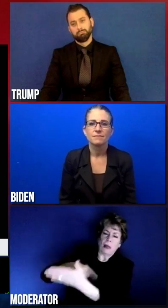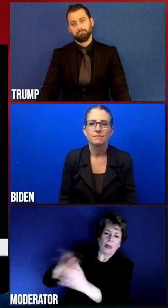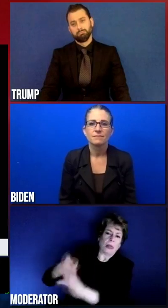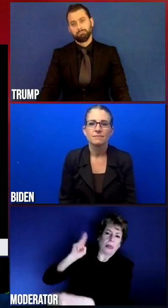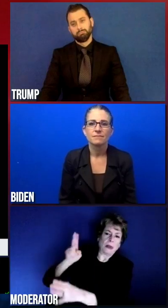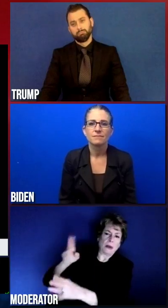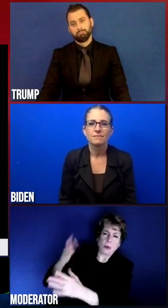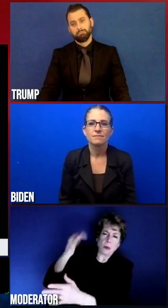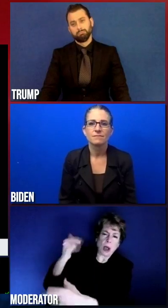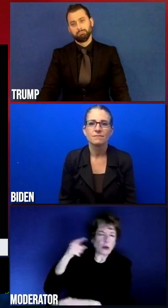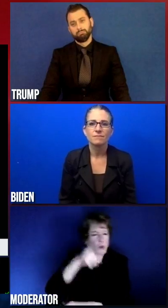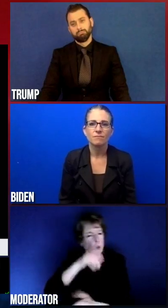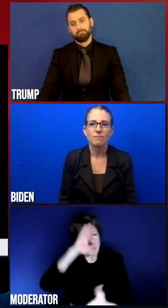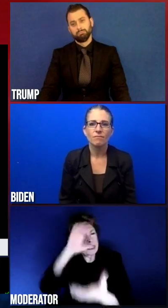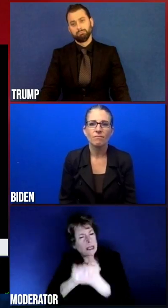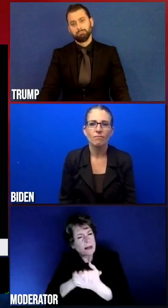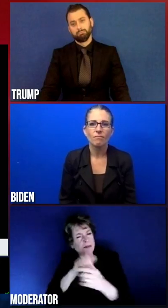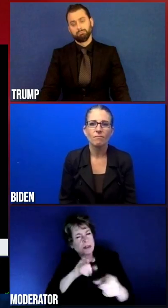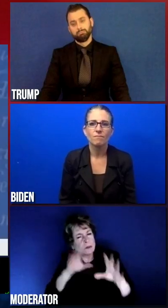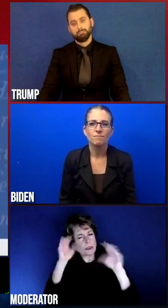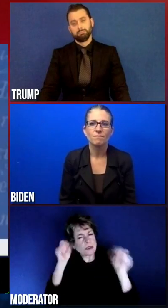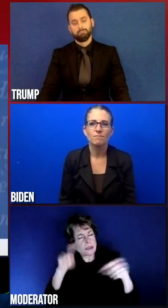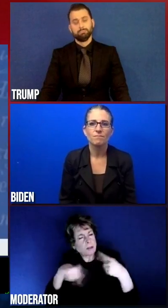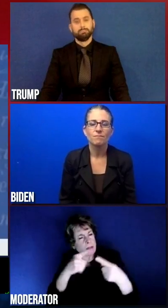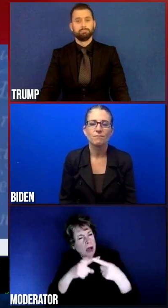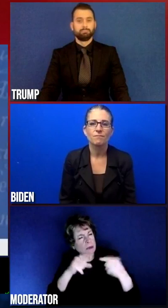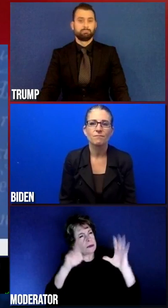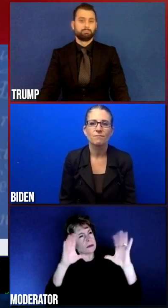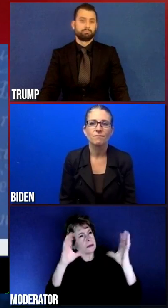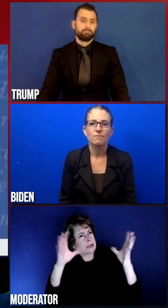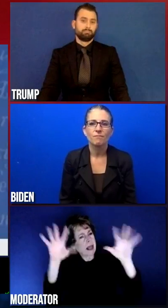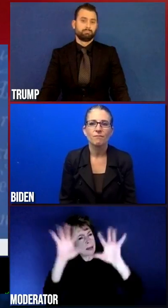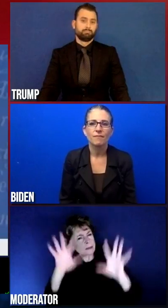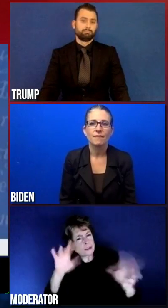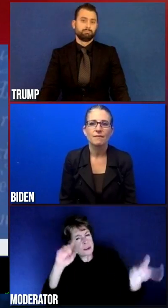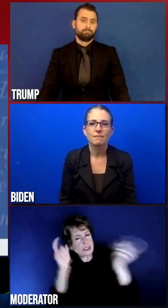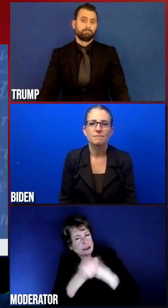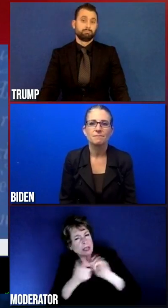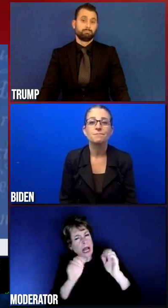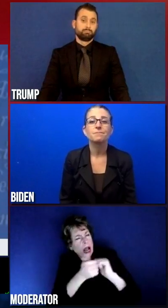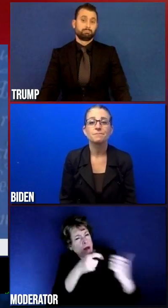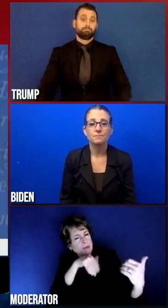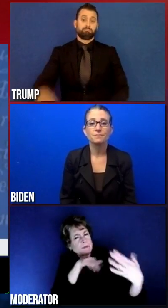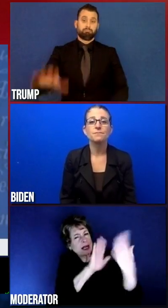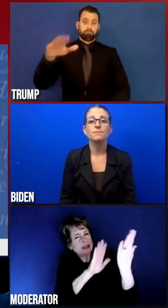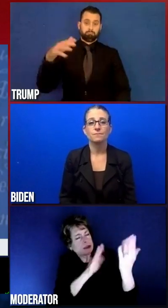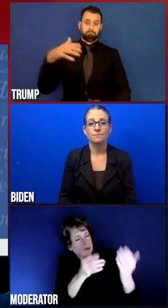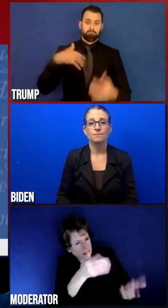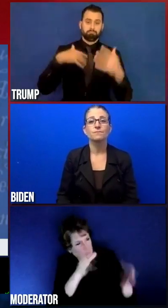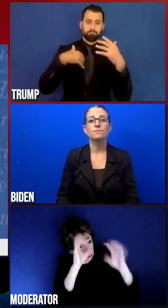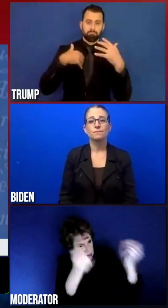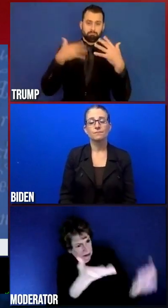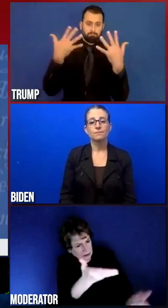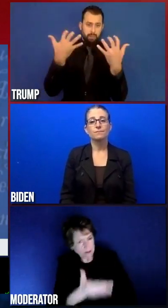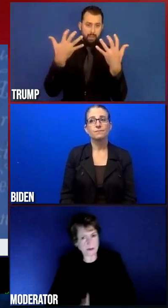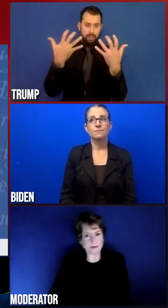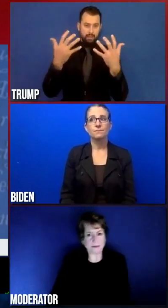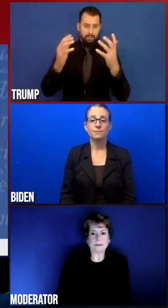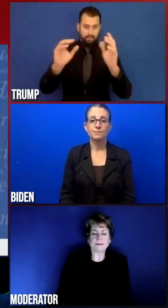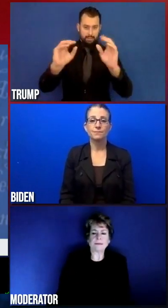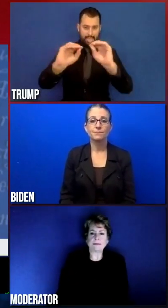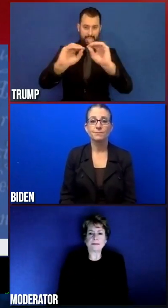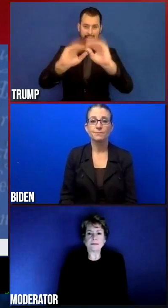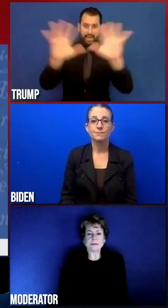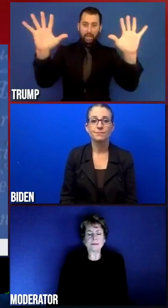you do in the next 4 years to confront it? I want crystal clean water and air. I want beautiful, clean air. We have